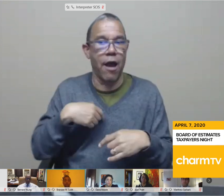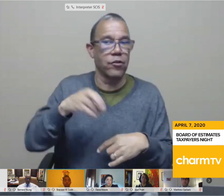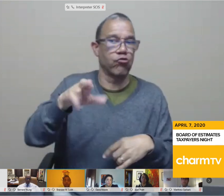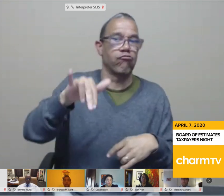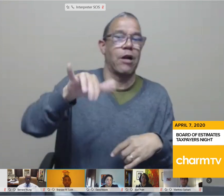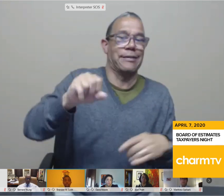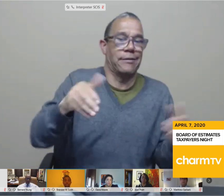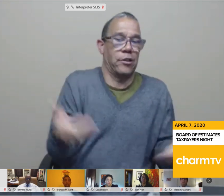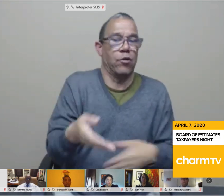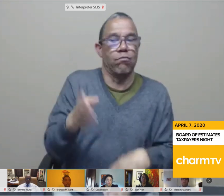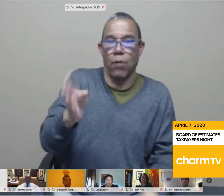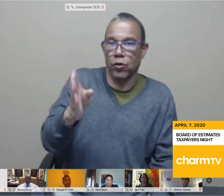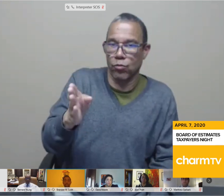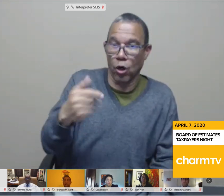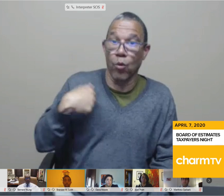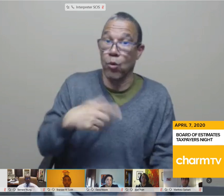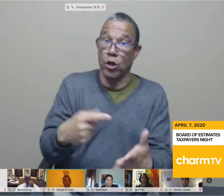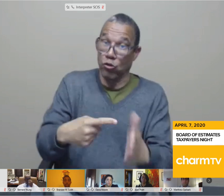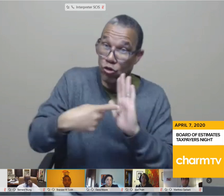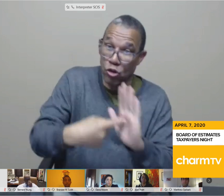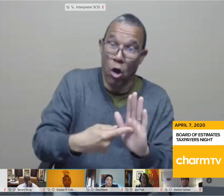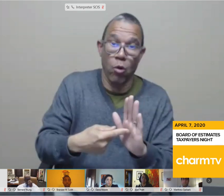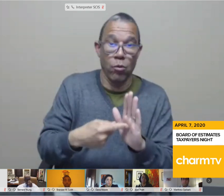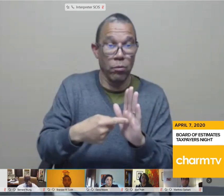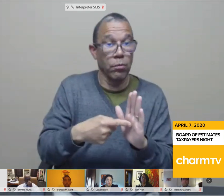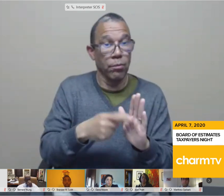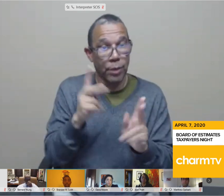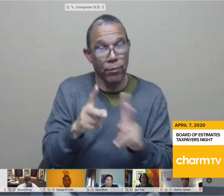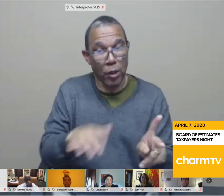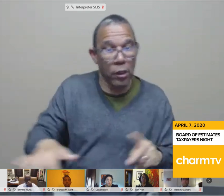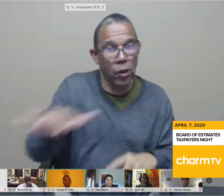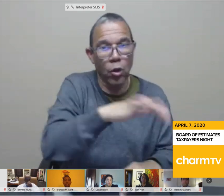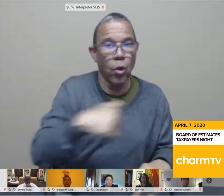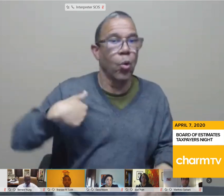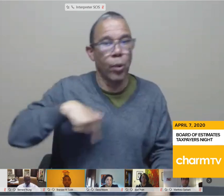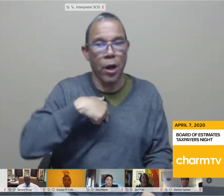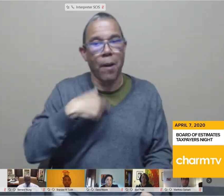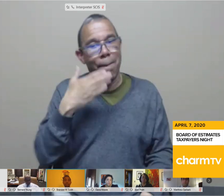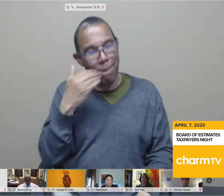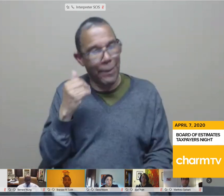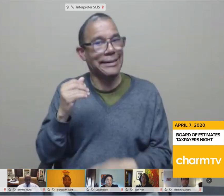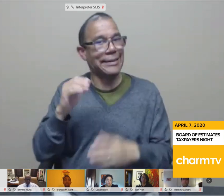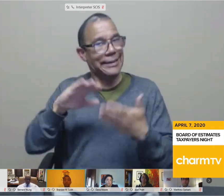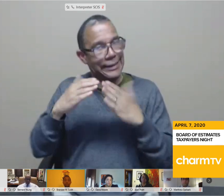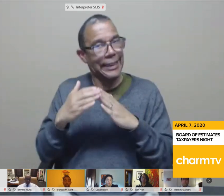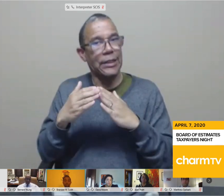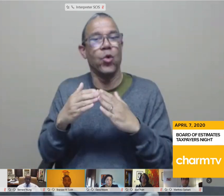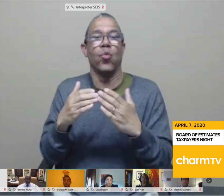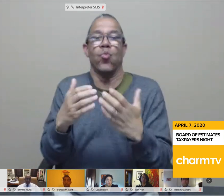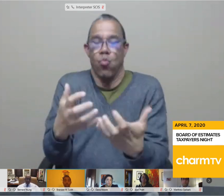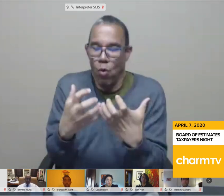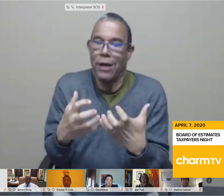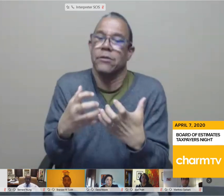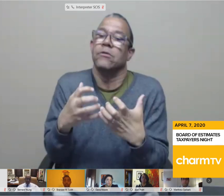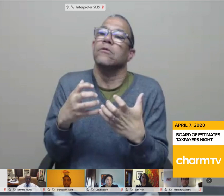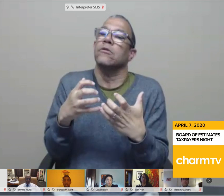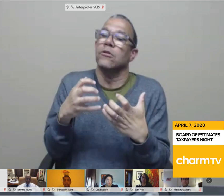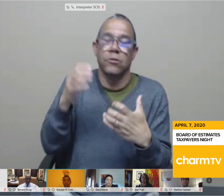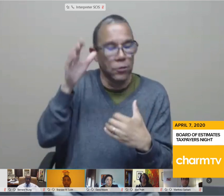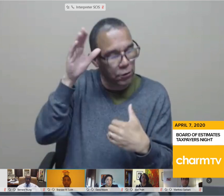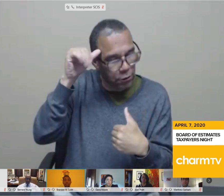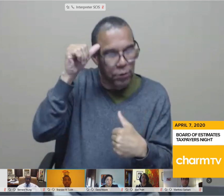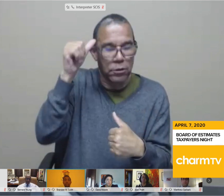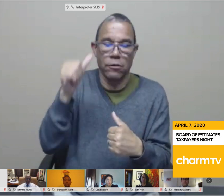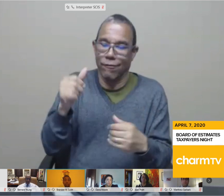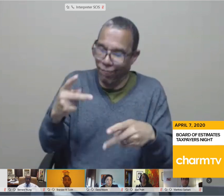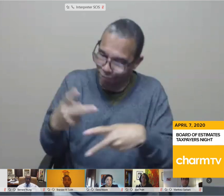the world that we are a city unlike any other, with a resolve and a deep desire to come together and show everyone that when they think that we're down